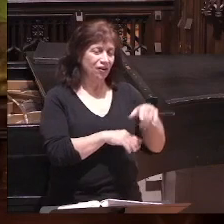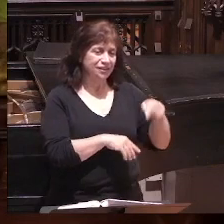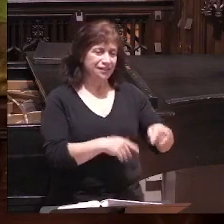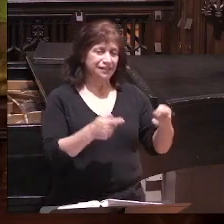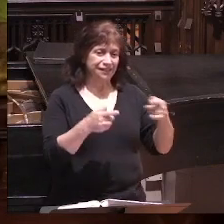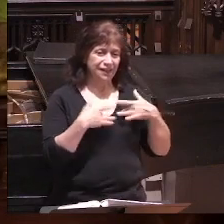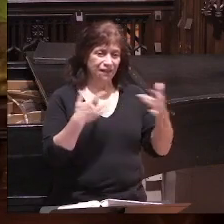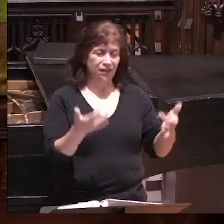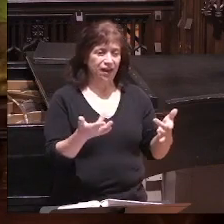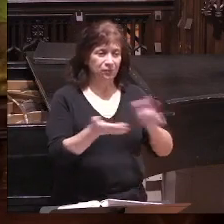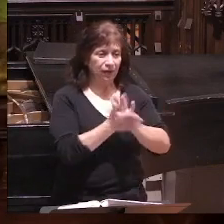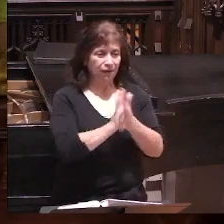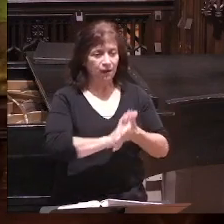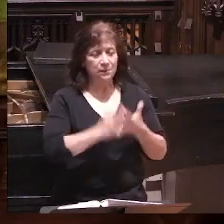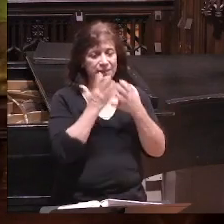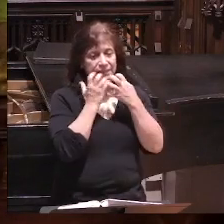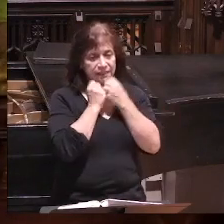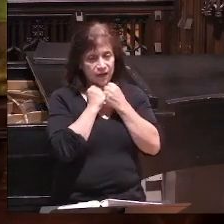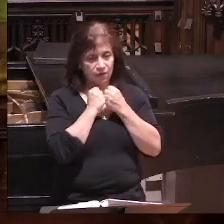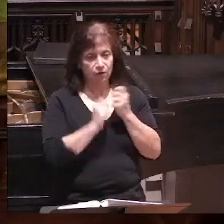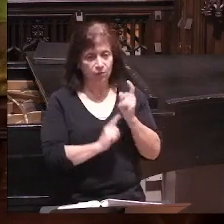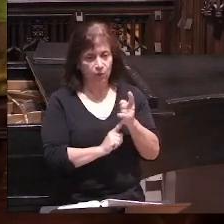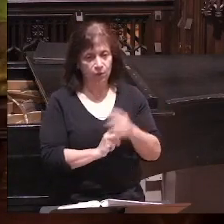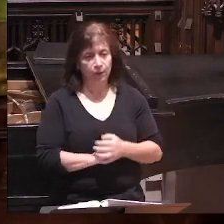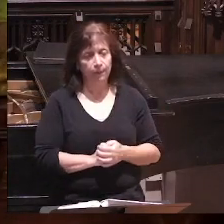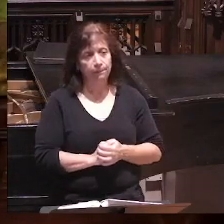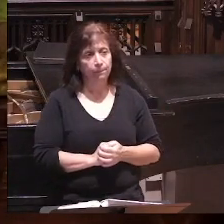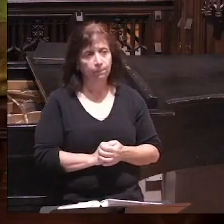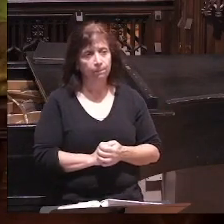sacred moment.